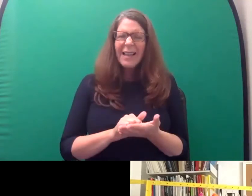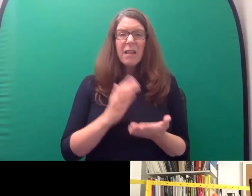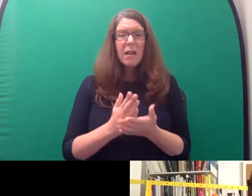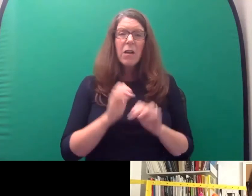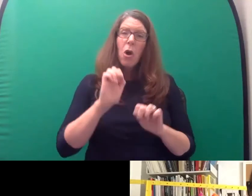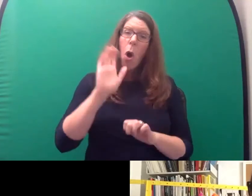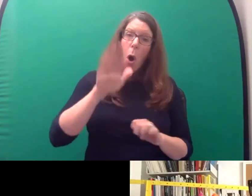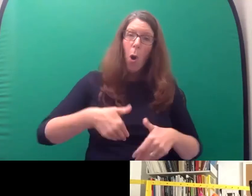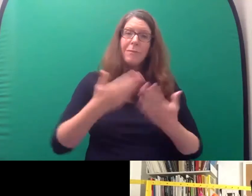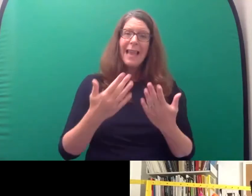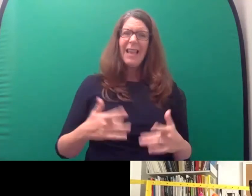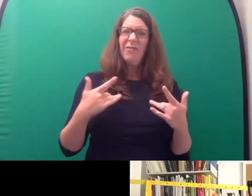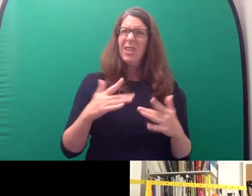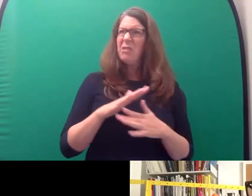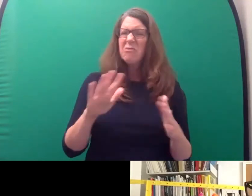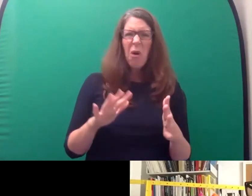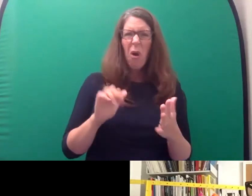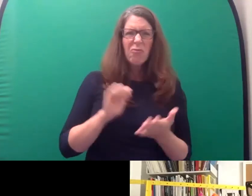find that a fickle thing, but I think